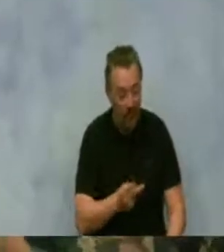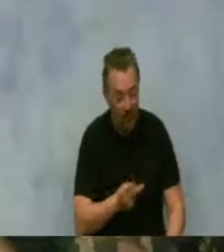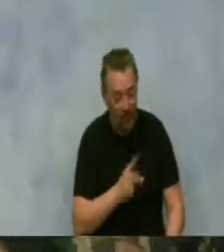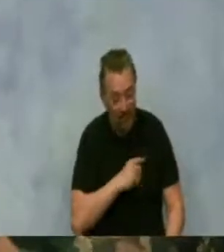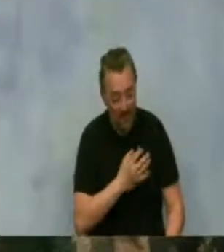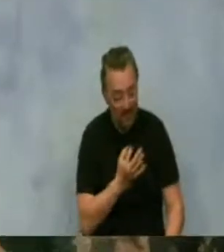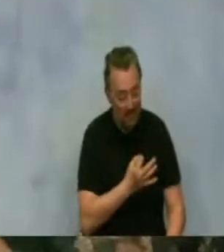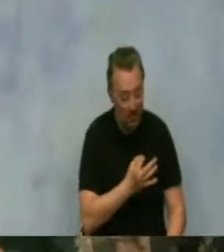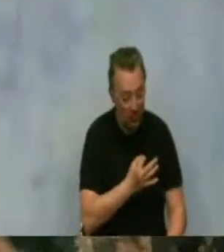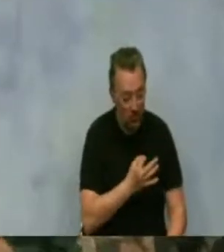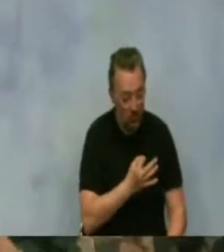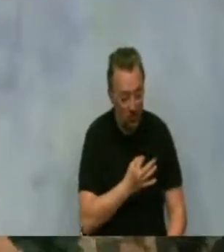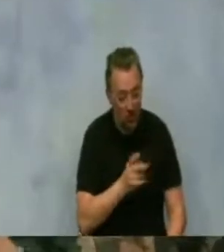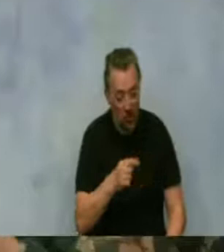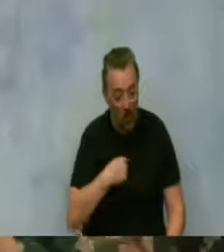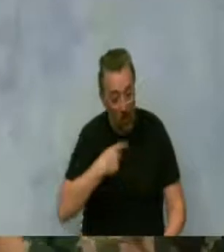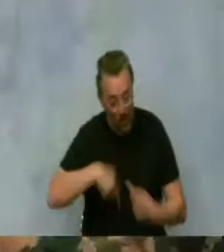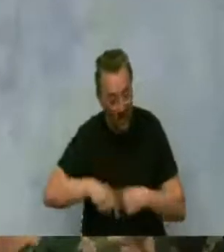we need every